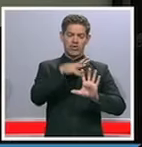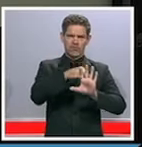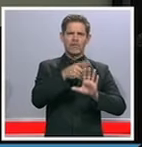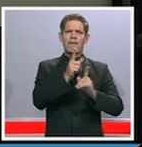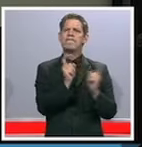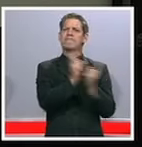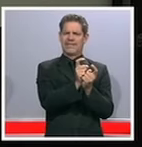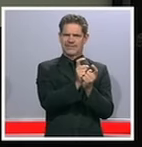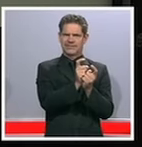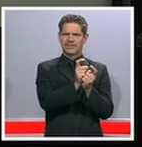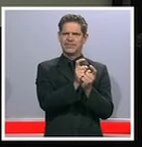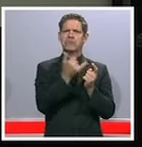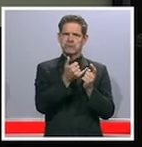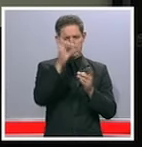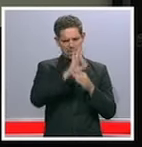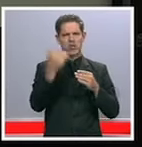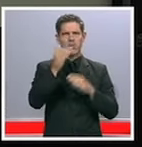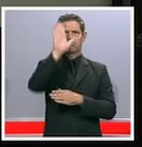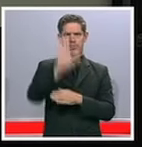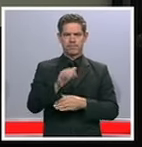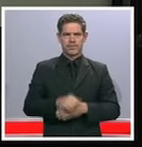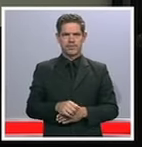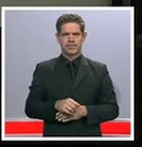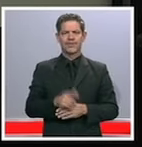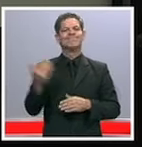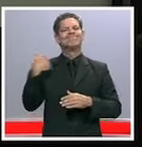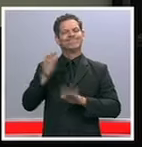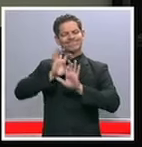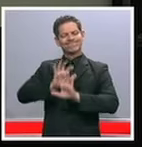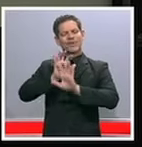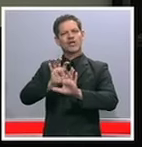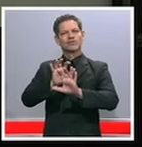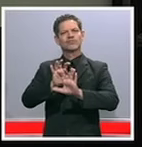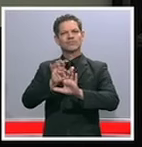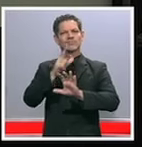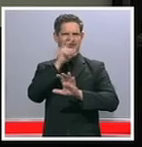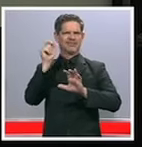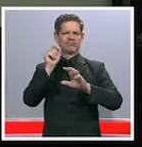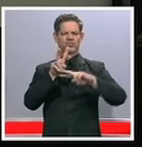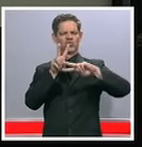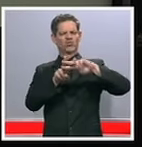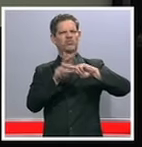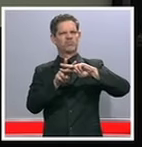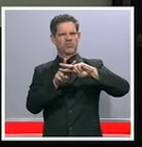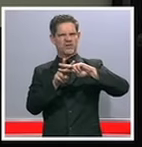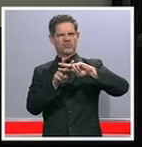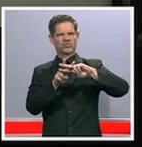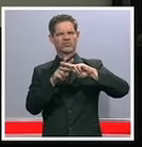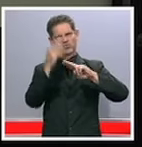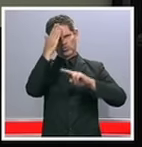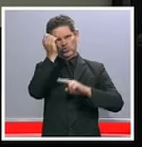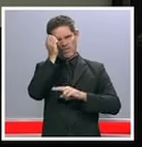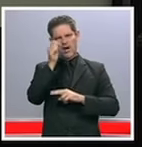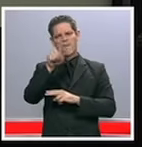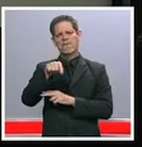Zuma Must Fall slogan was the name of the rally that we met at, and it just seemed to be a natural extension of that